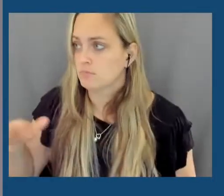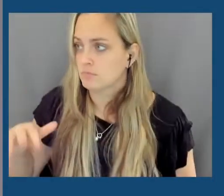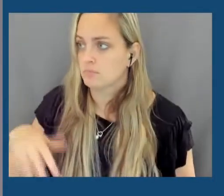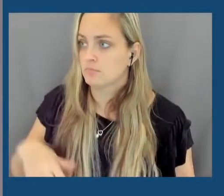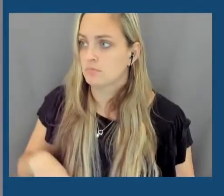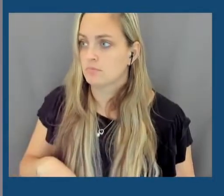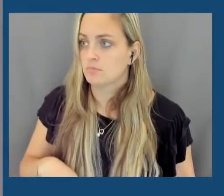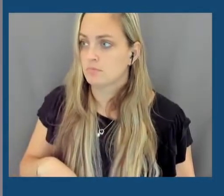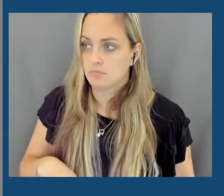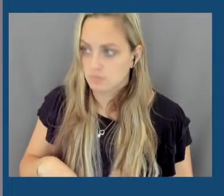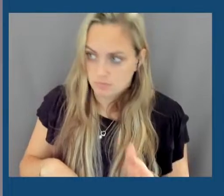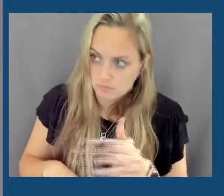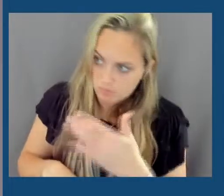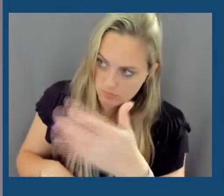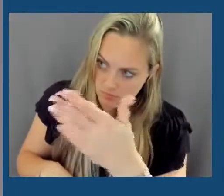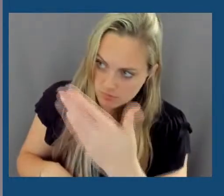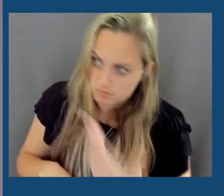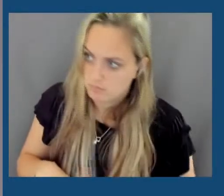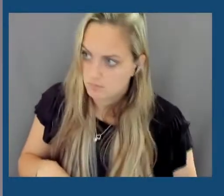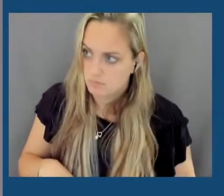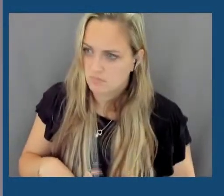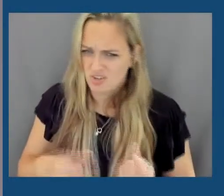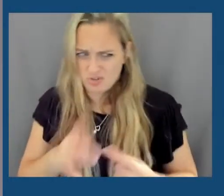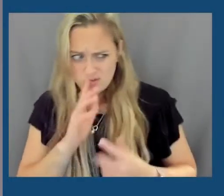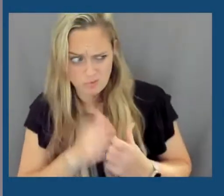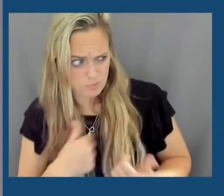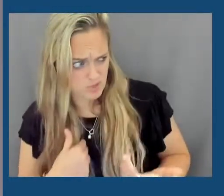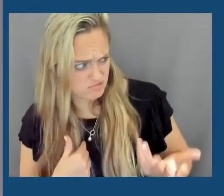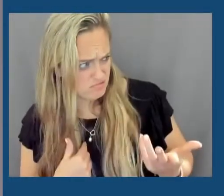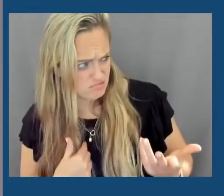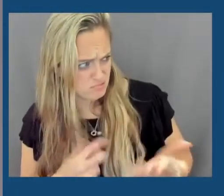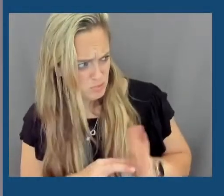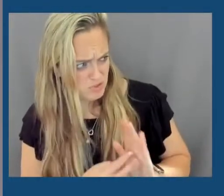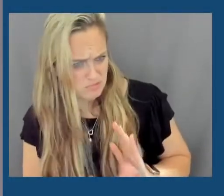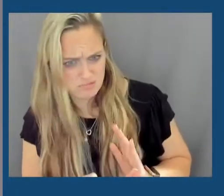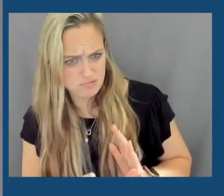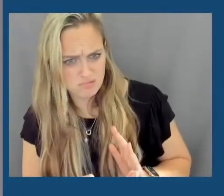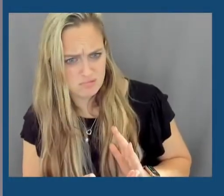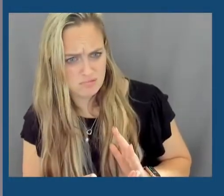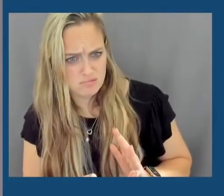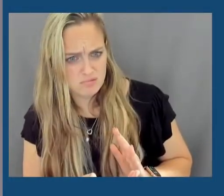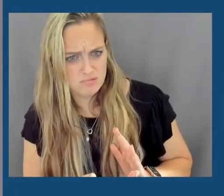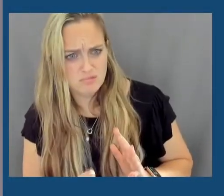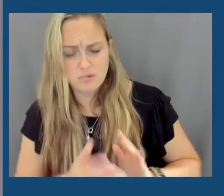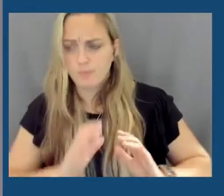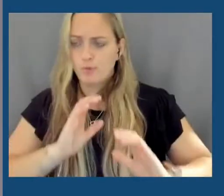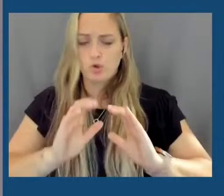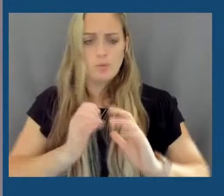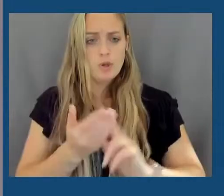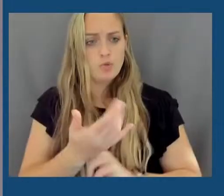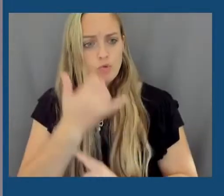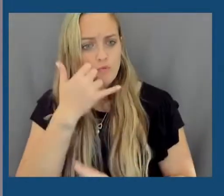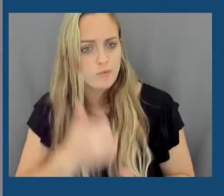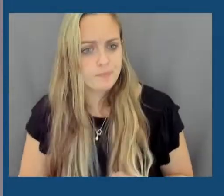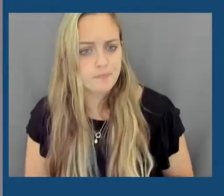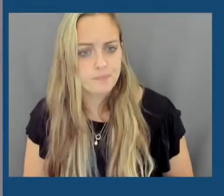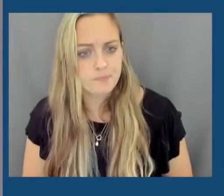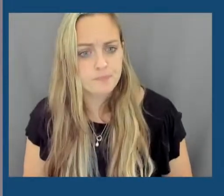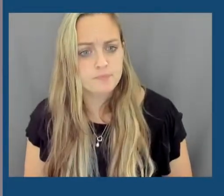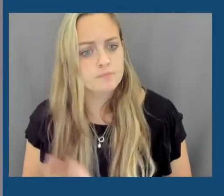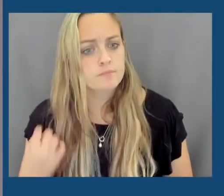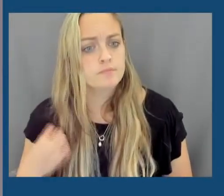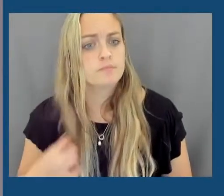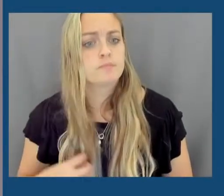ostracized forever. What do you mean you're trying to talk to me? Everybody's communicating through this. So